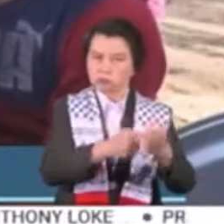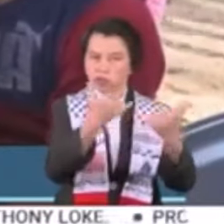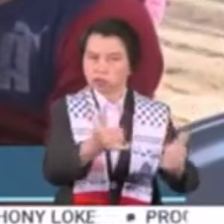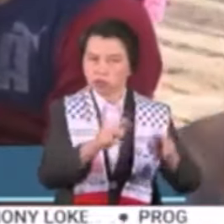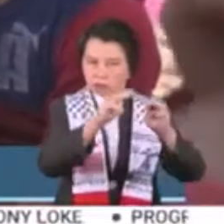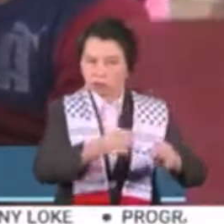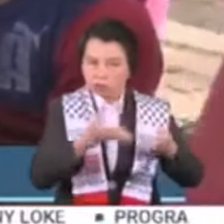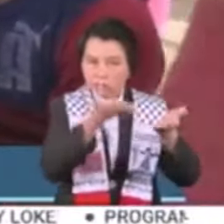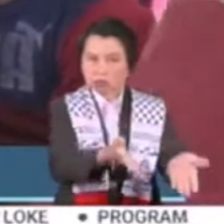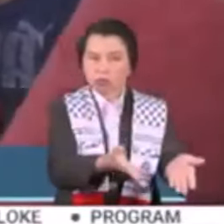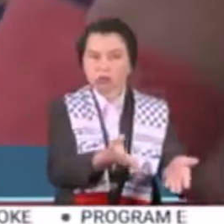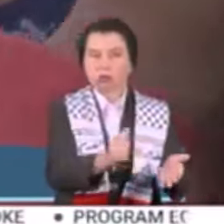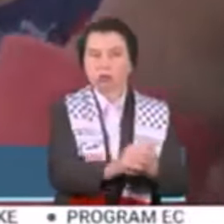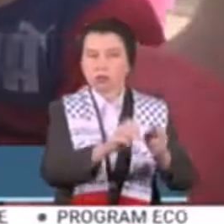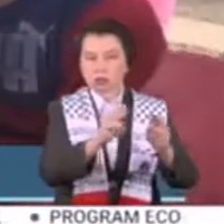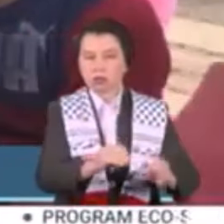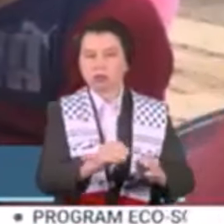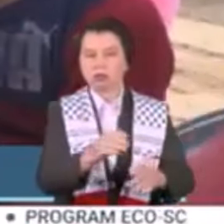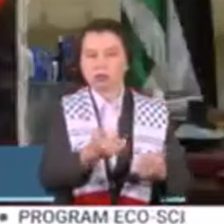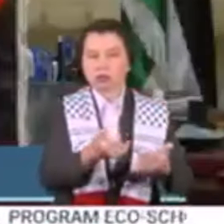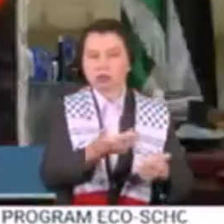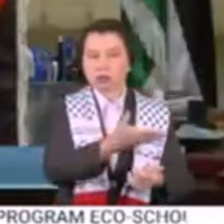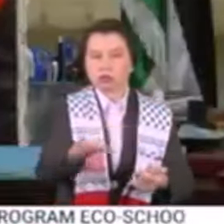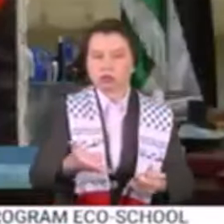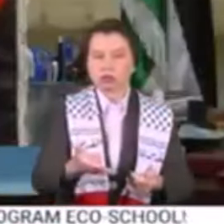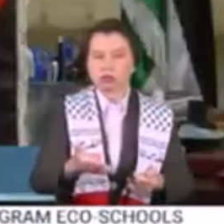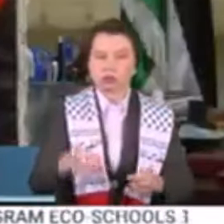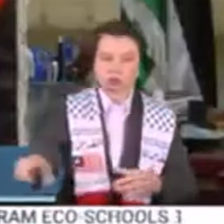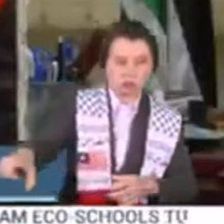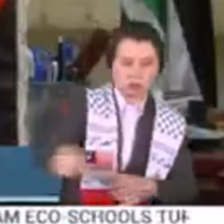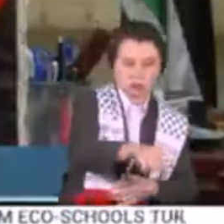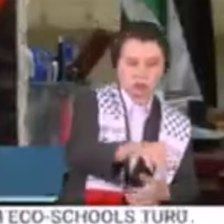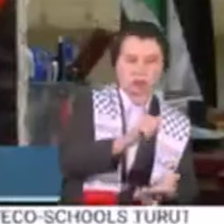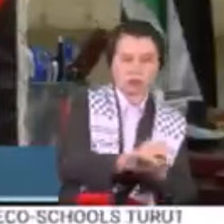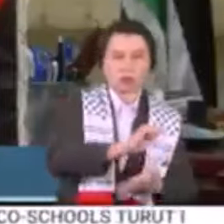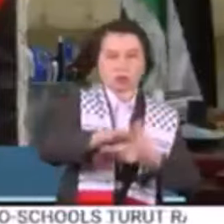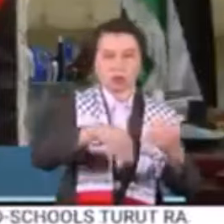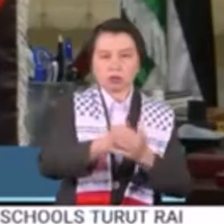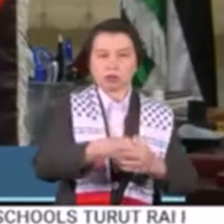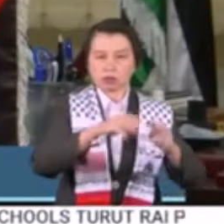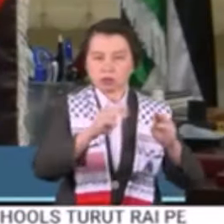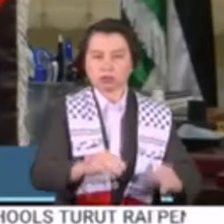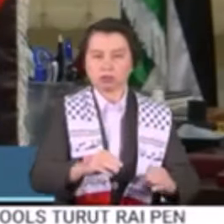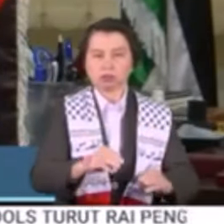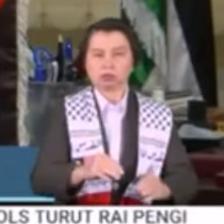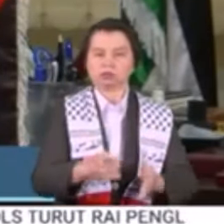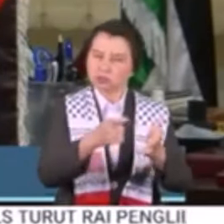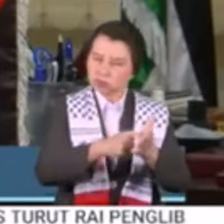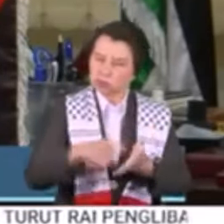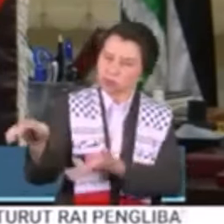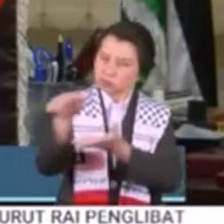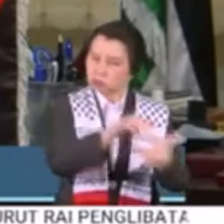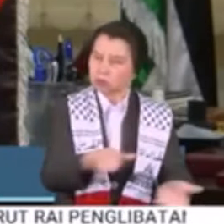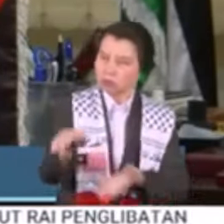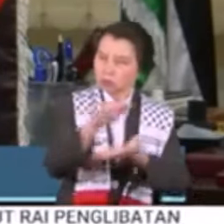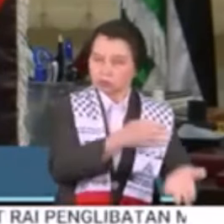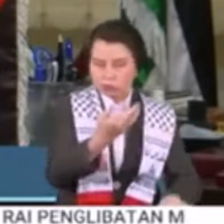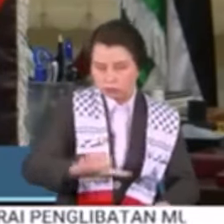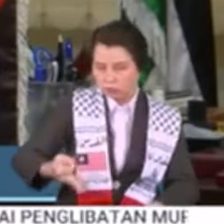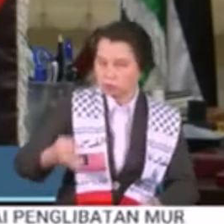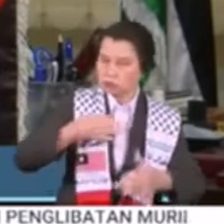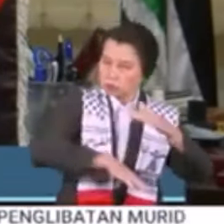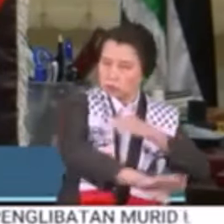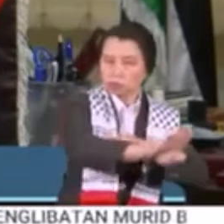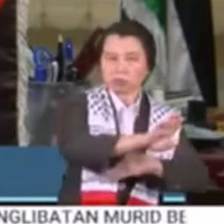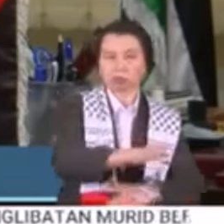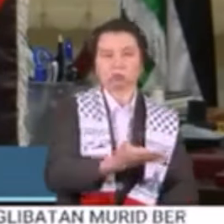moment. Facilitating a humanitarian corridor to enable all humanitarian needs facilitated to go into